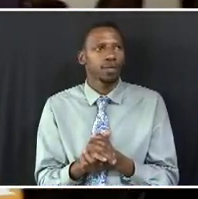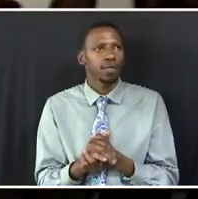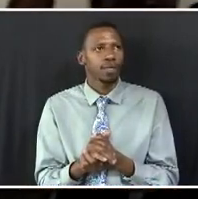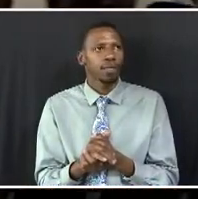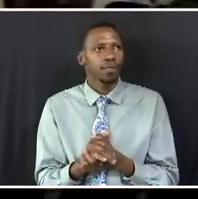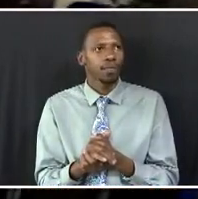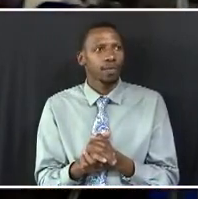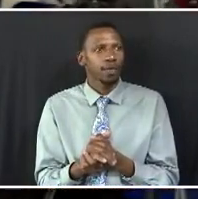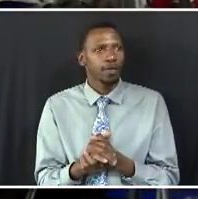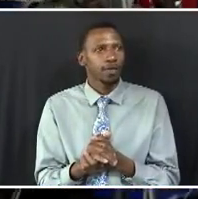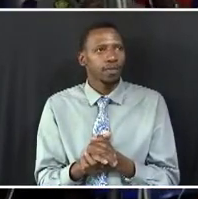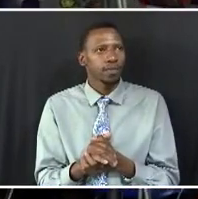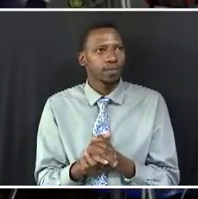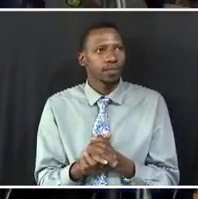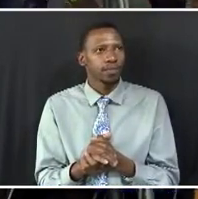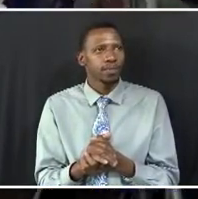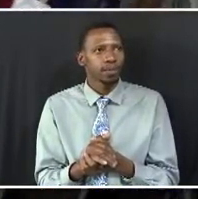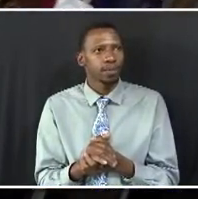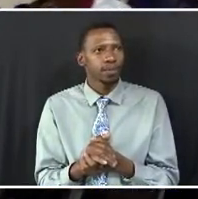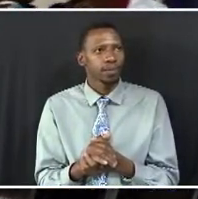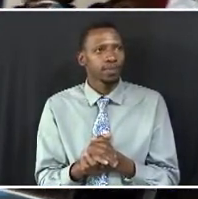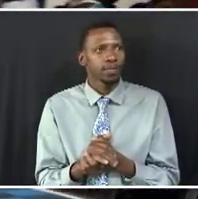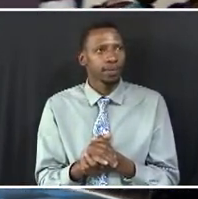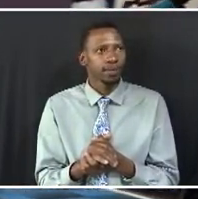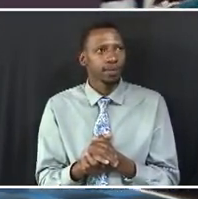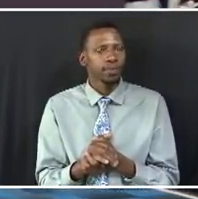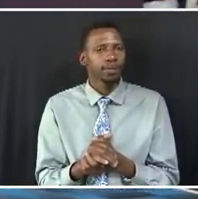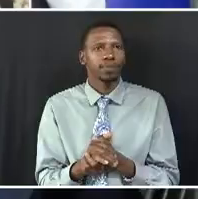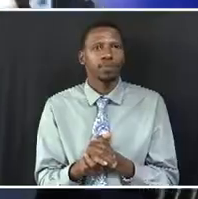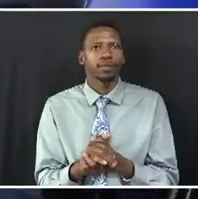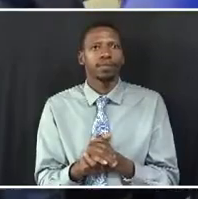Come around and answer. Come. Okay.